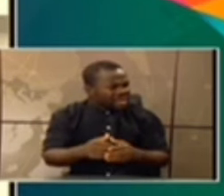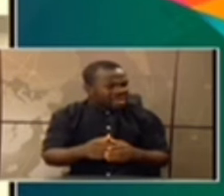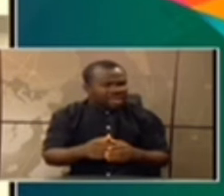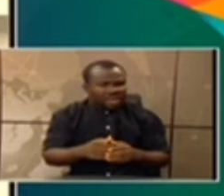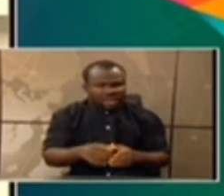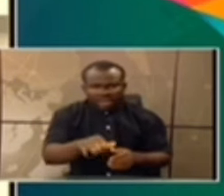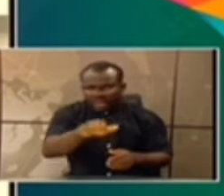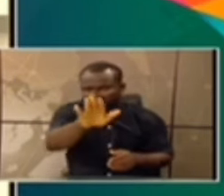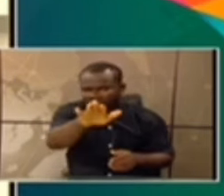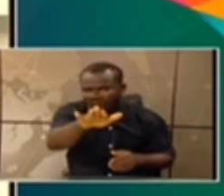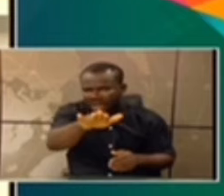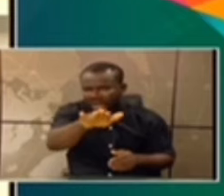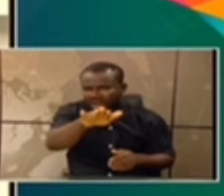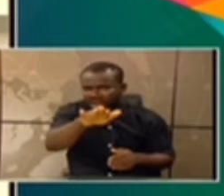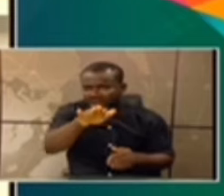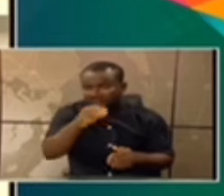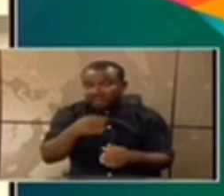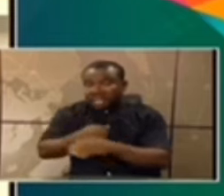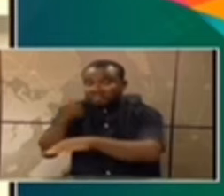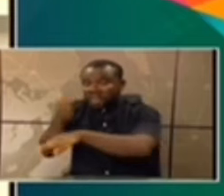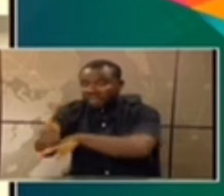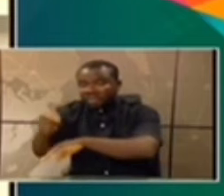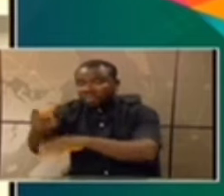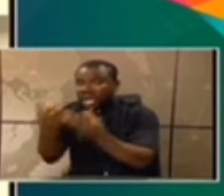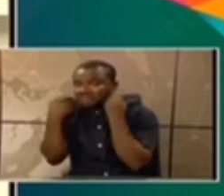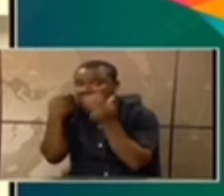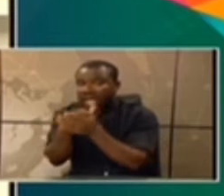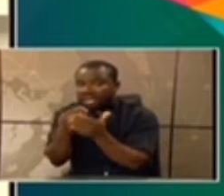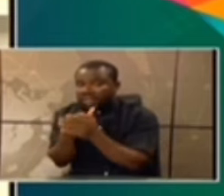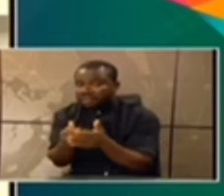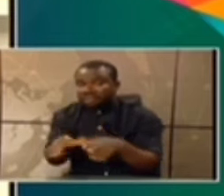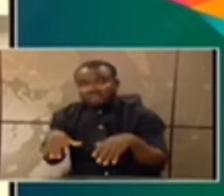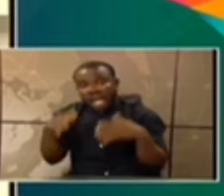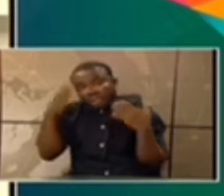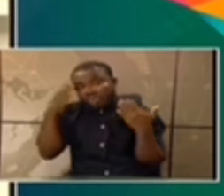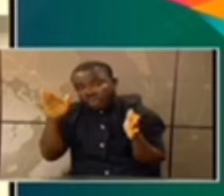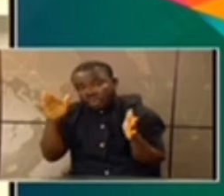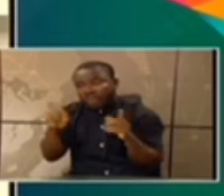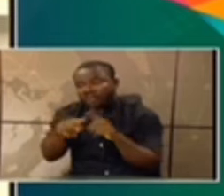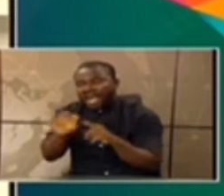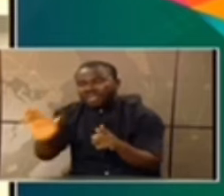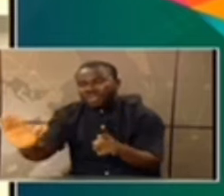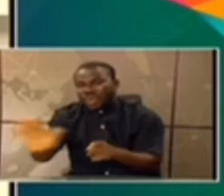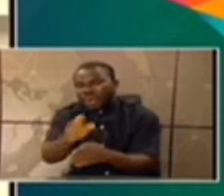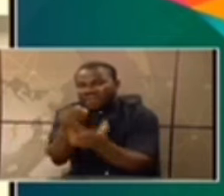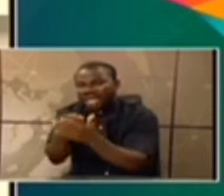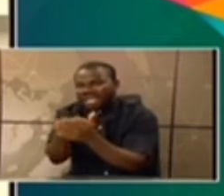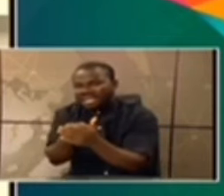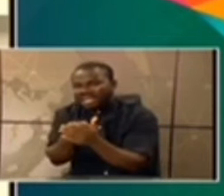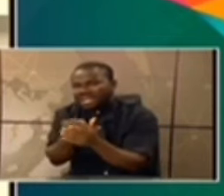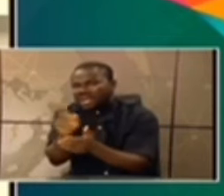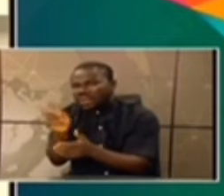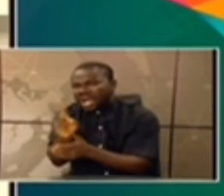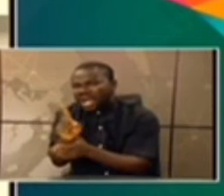BNS as this will be to make us a second wedding. Nobody can say that. But we must can. And when I could do well, you